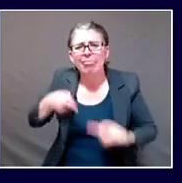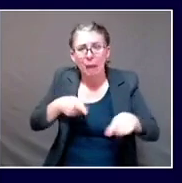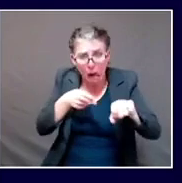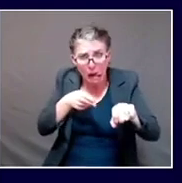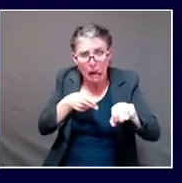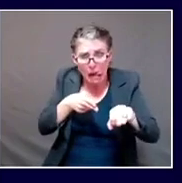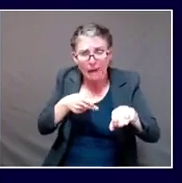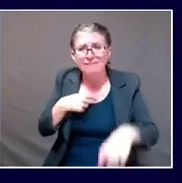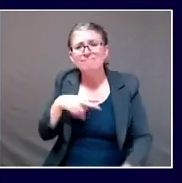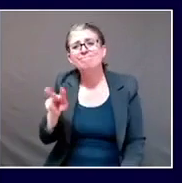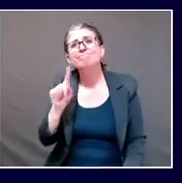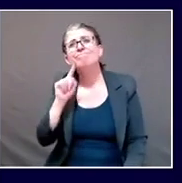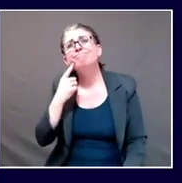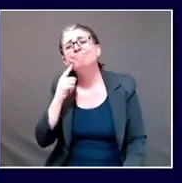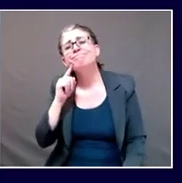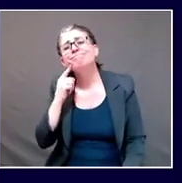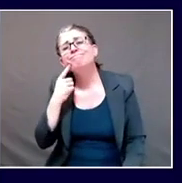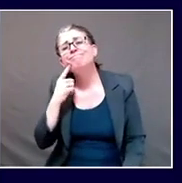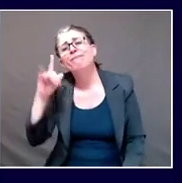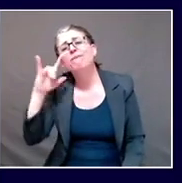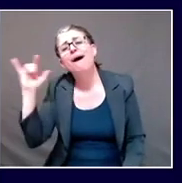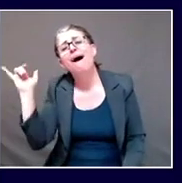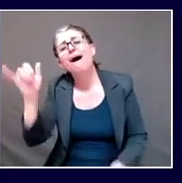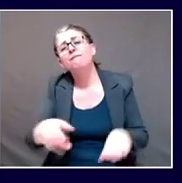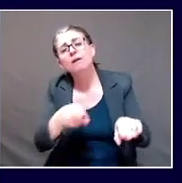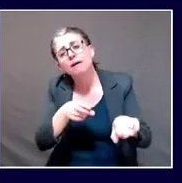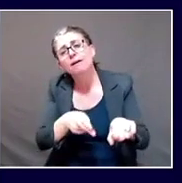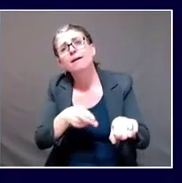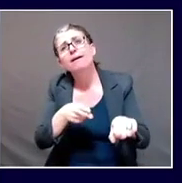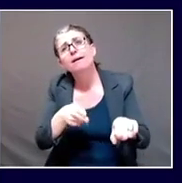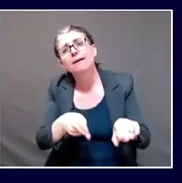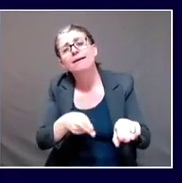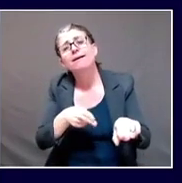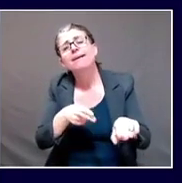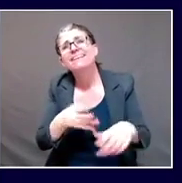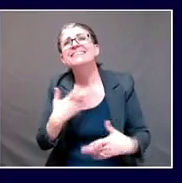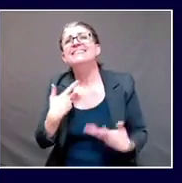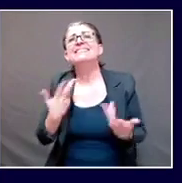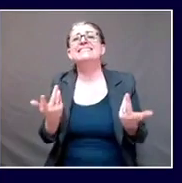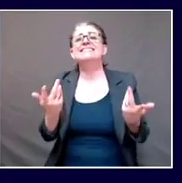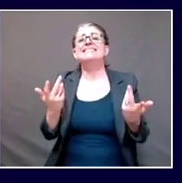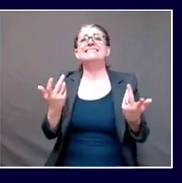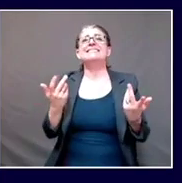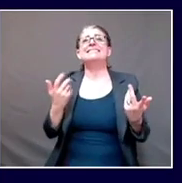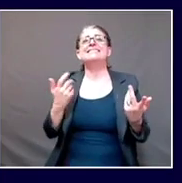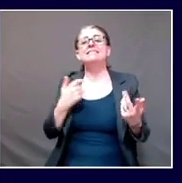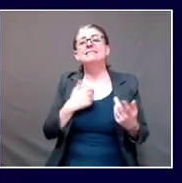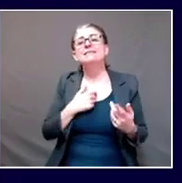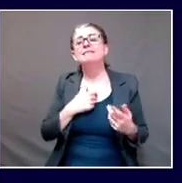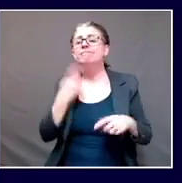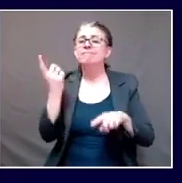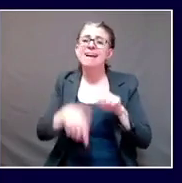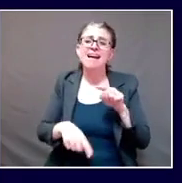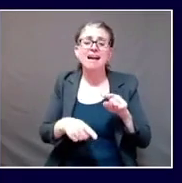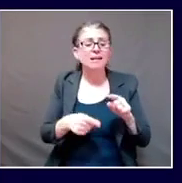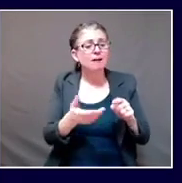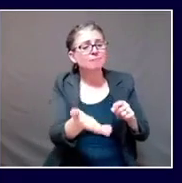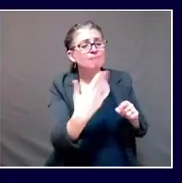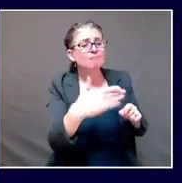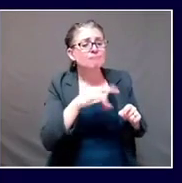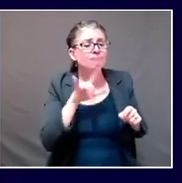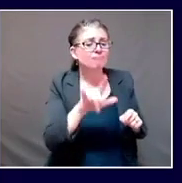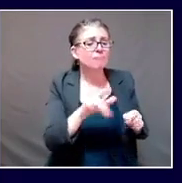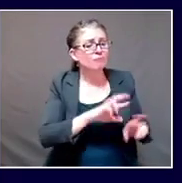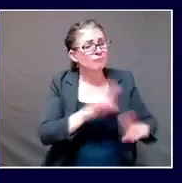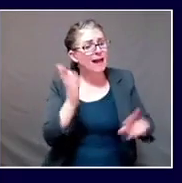I couldn't tuck them in at night, but I can be with them in every significant way except physically. And I intend to keep doing